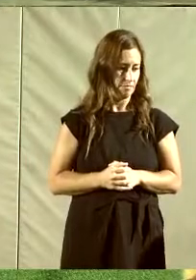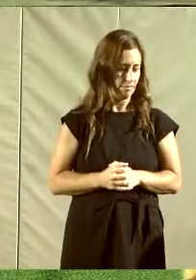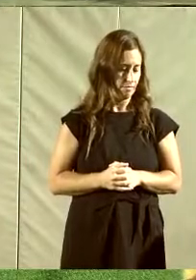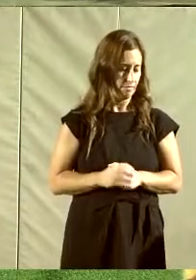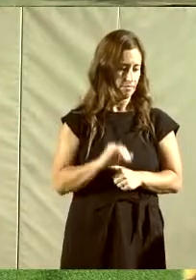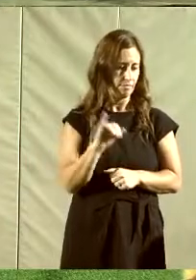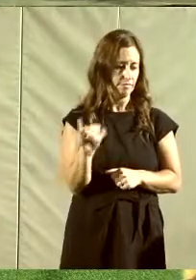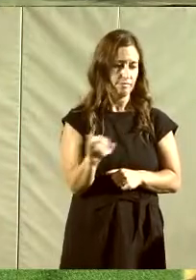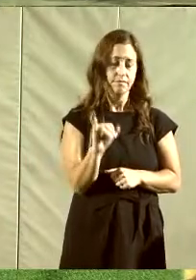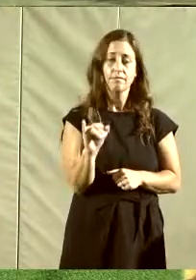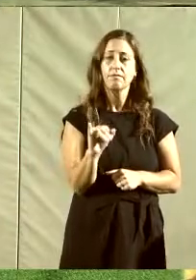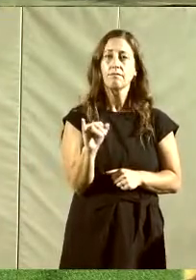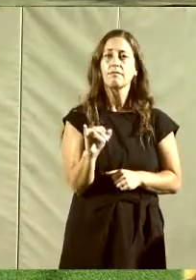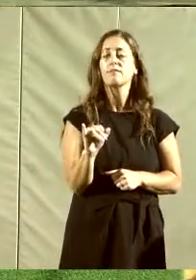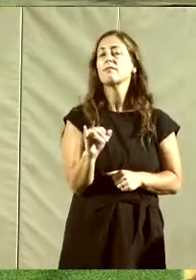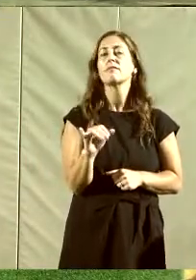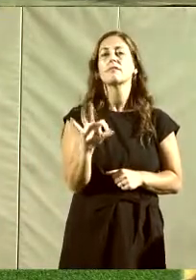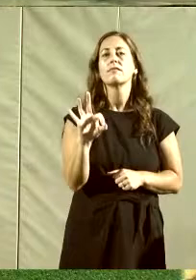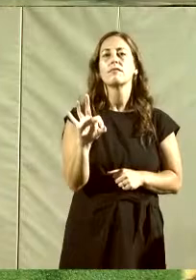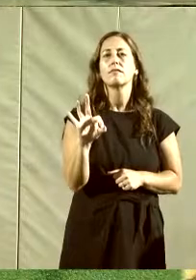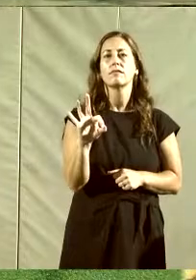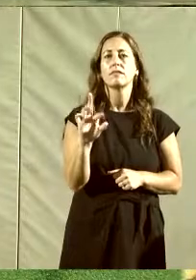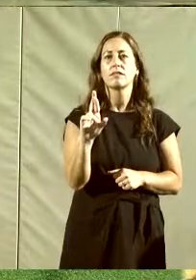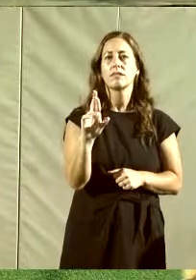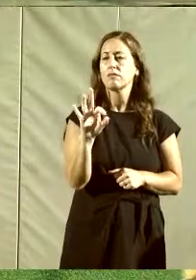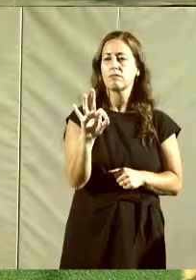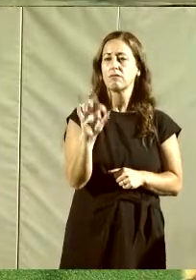Irving Emmanuel Ventura Flores.